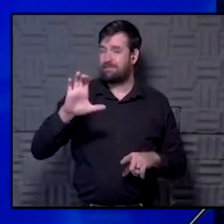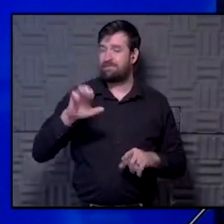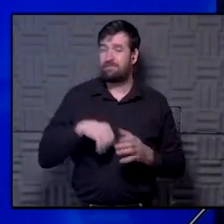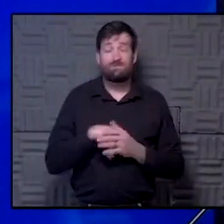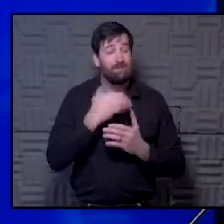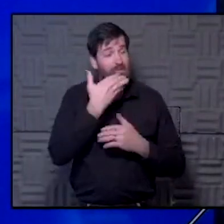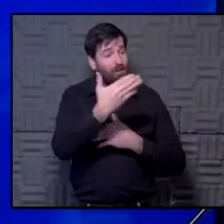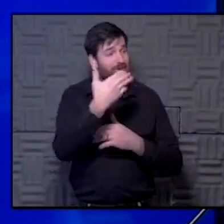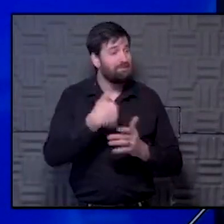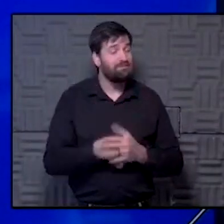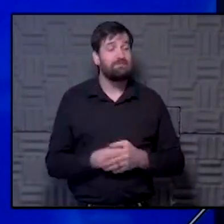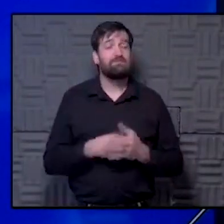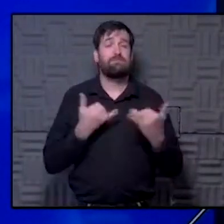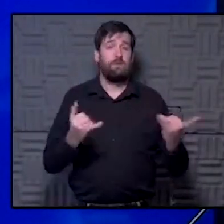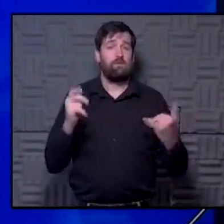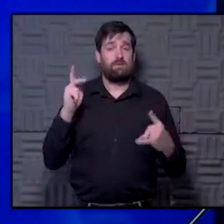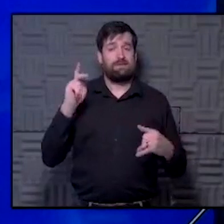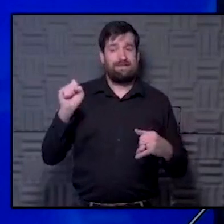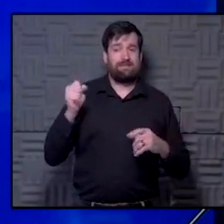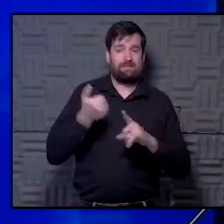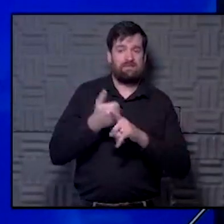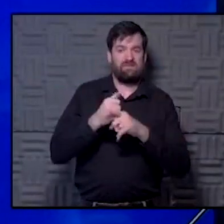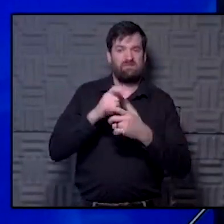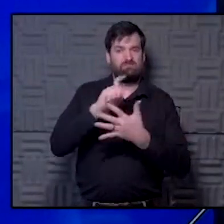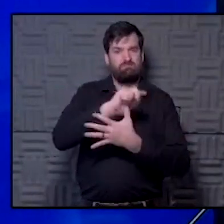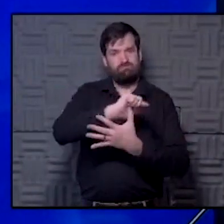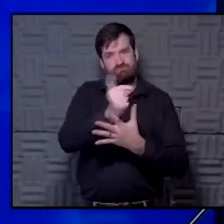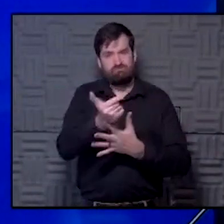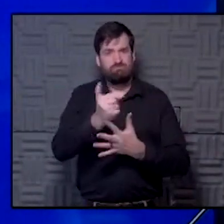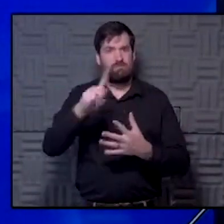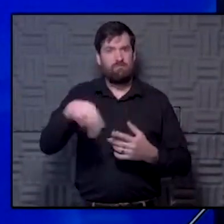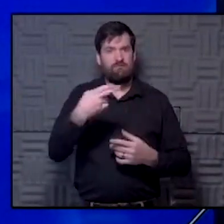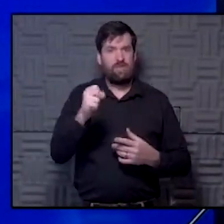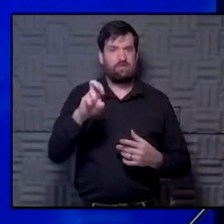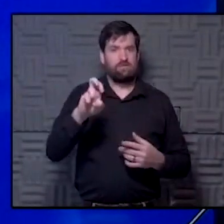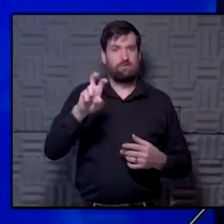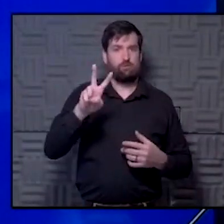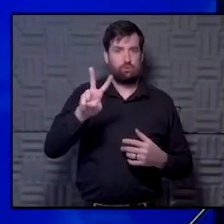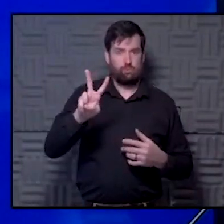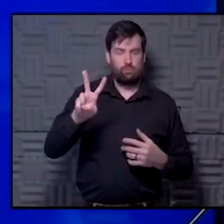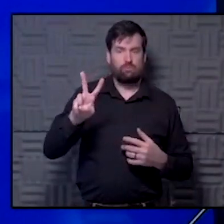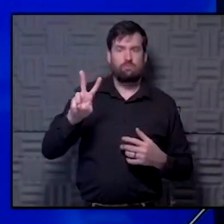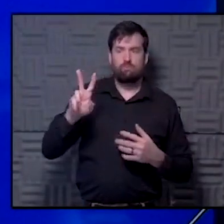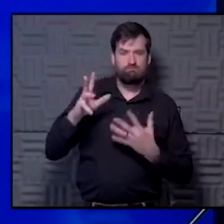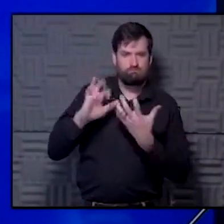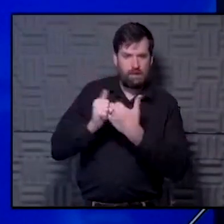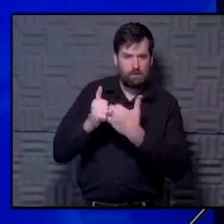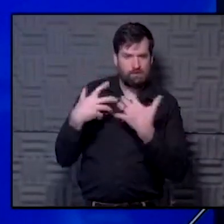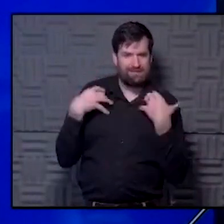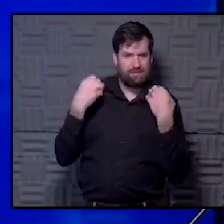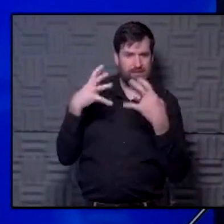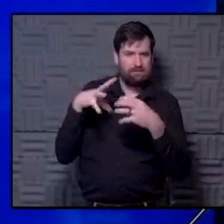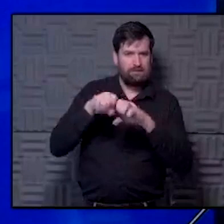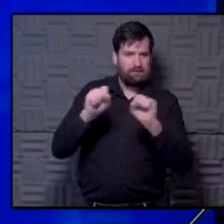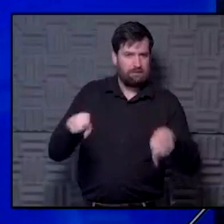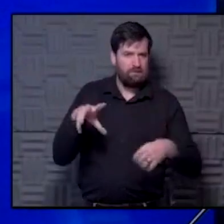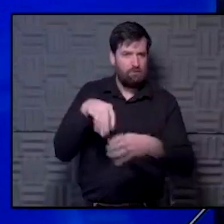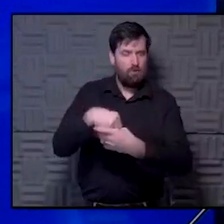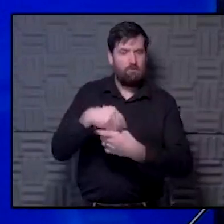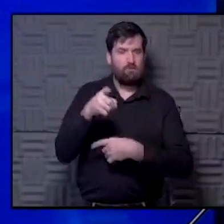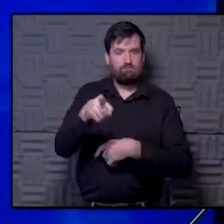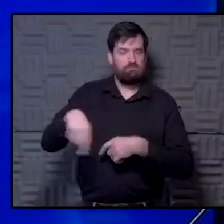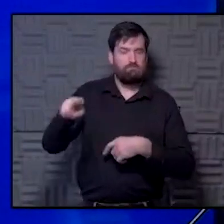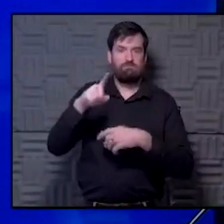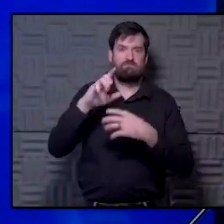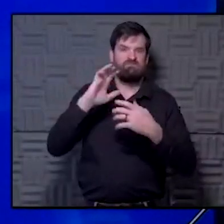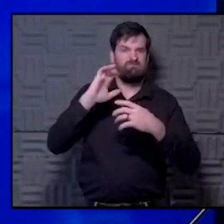Morning. Now that Kansas is in phase 2, I'm curious how the health system, if at all, is involved in that. I know you guys have been working on mass vaccination